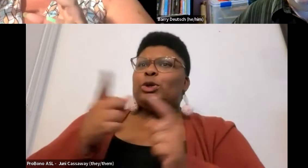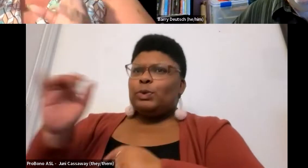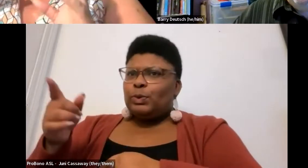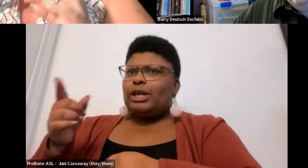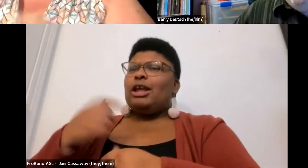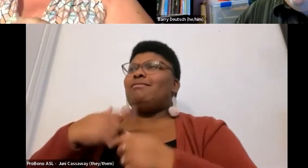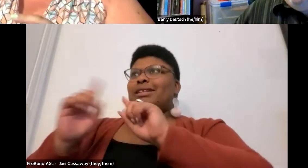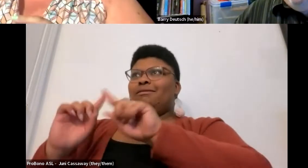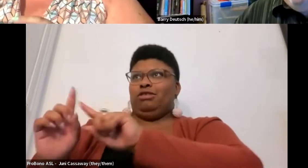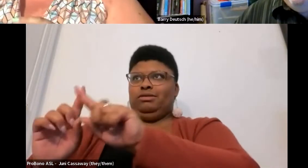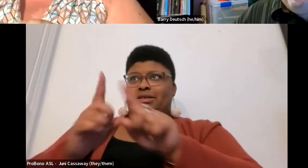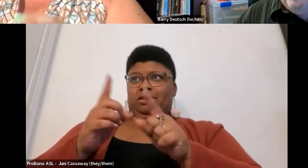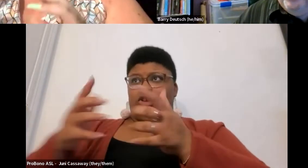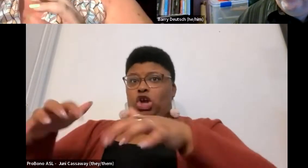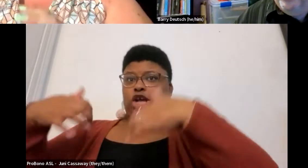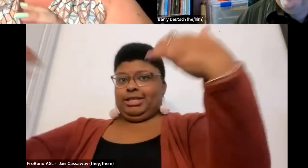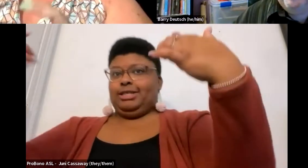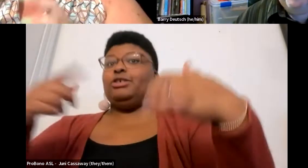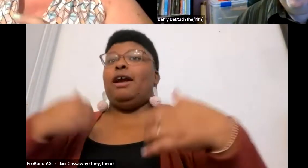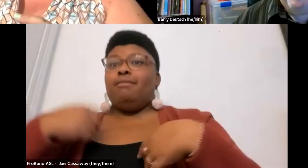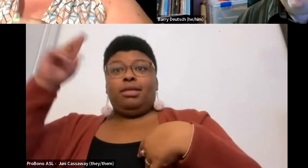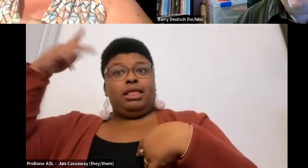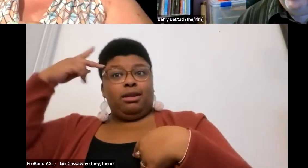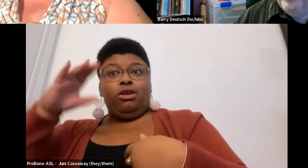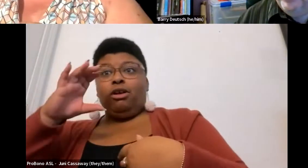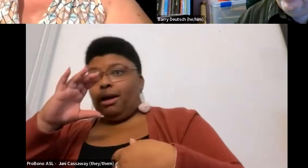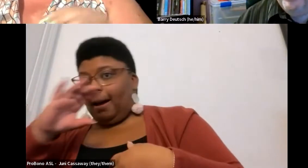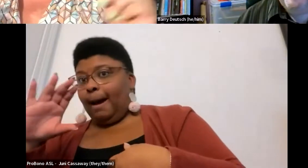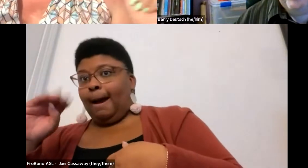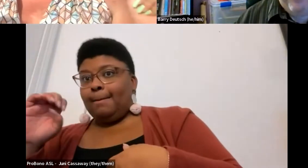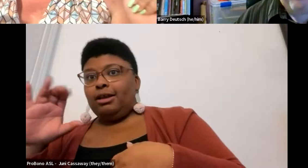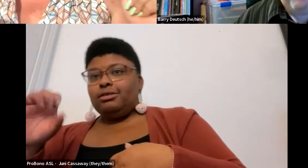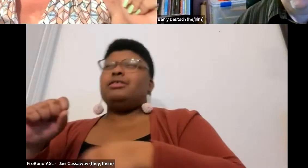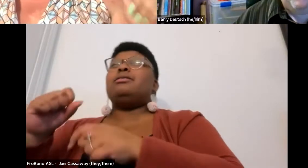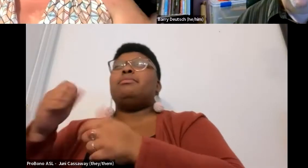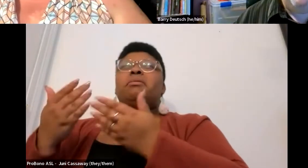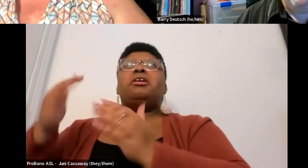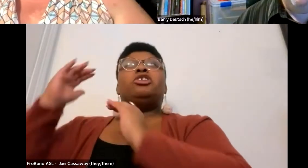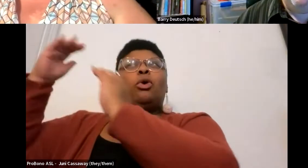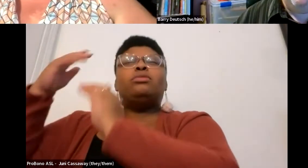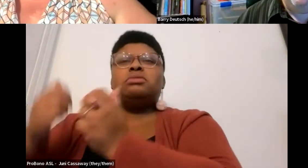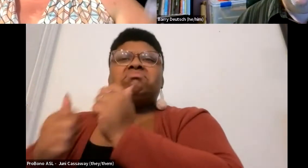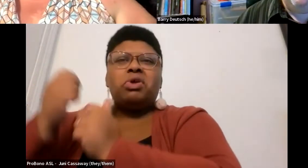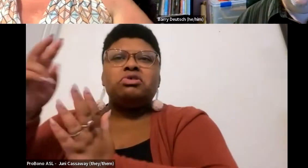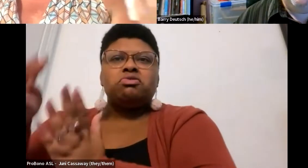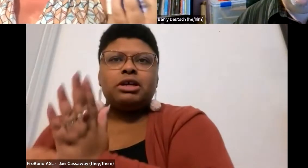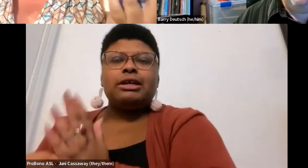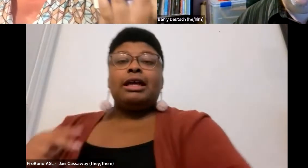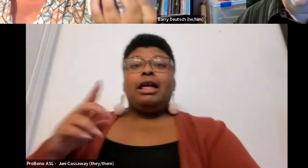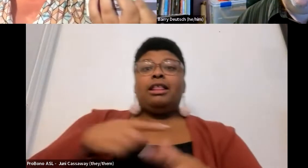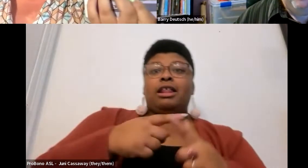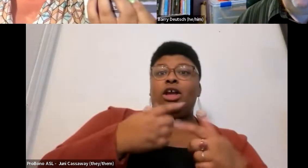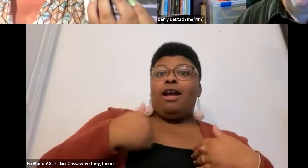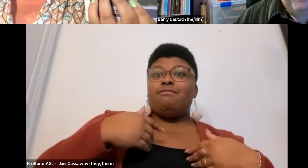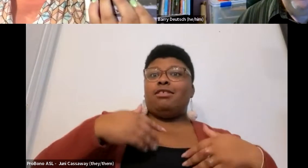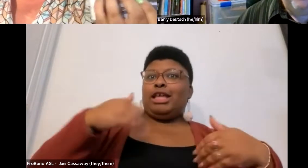you create these political comments, which I imagine are mostly read by adults. And then you have, this fantastic young adult